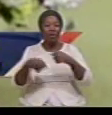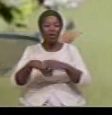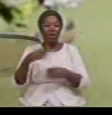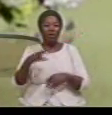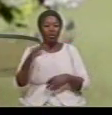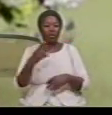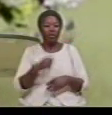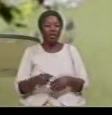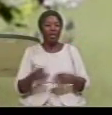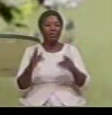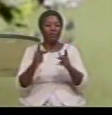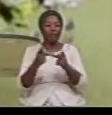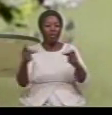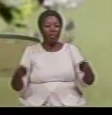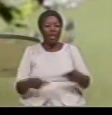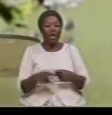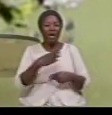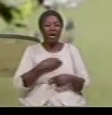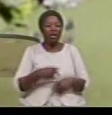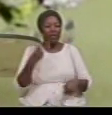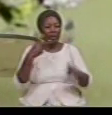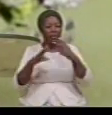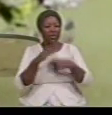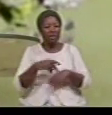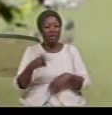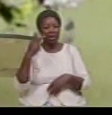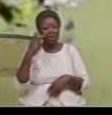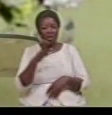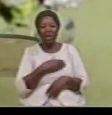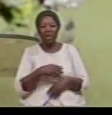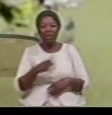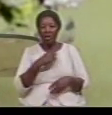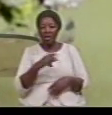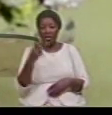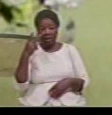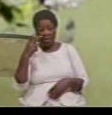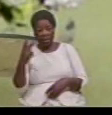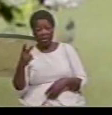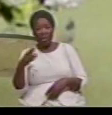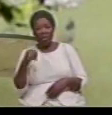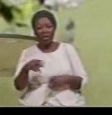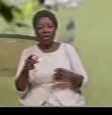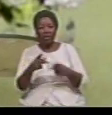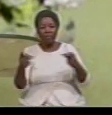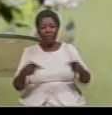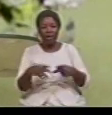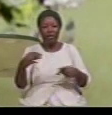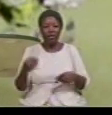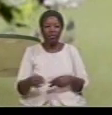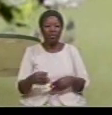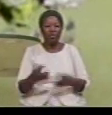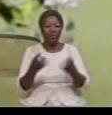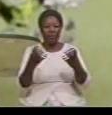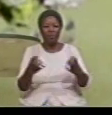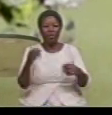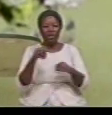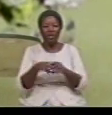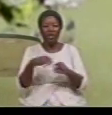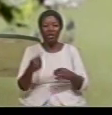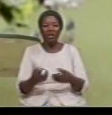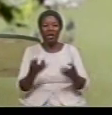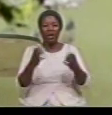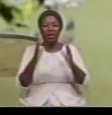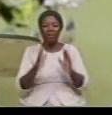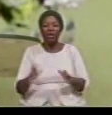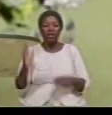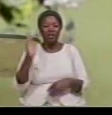of the camp. And the priest shall look, and behold, if the plague of leprosy be healed in the leper, then shall the